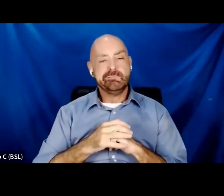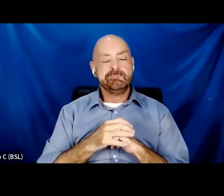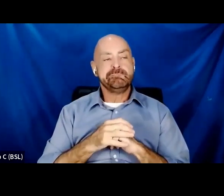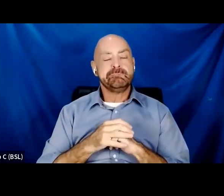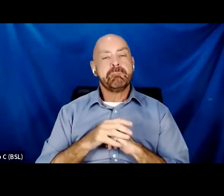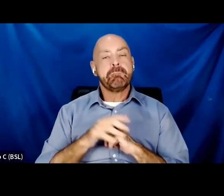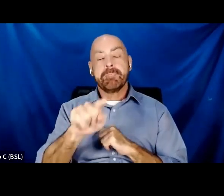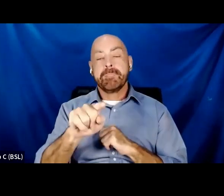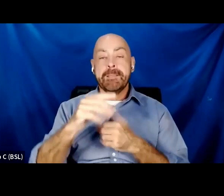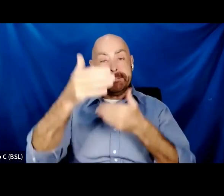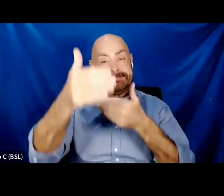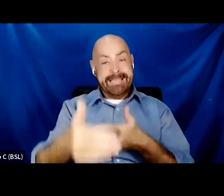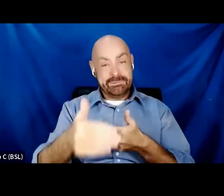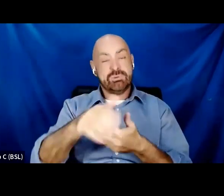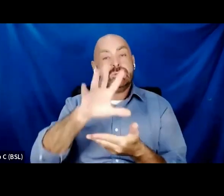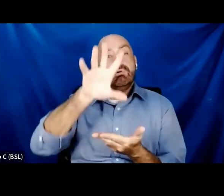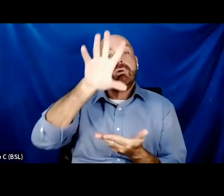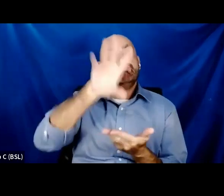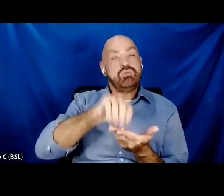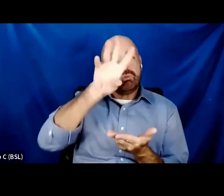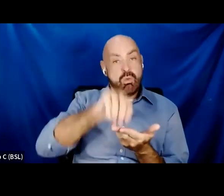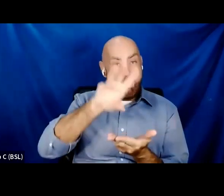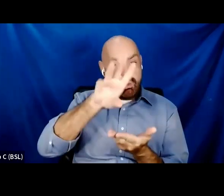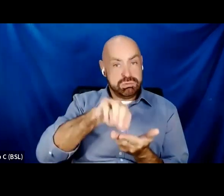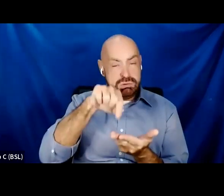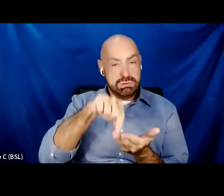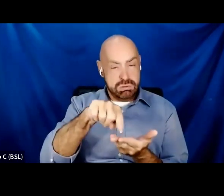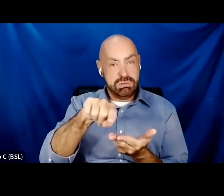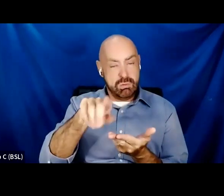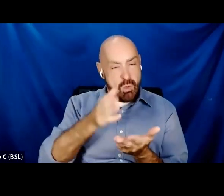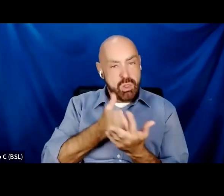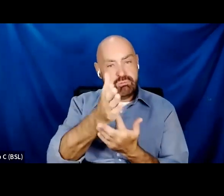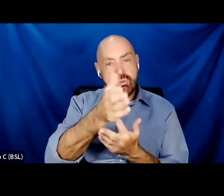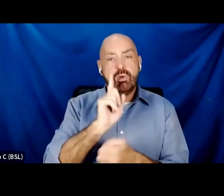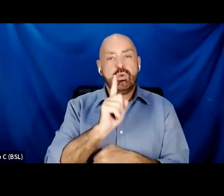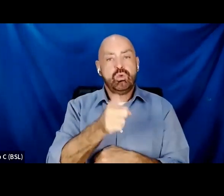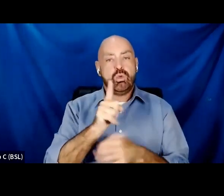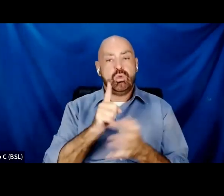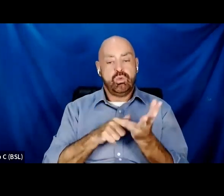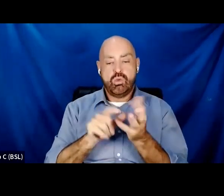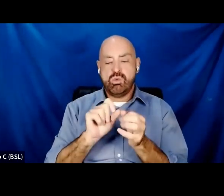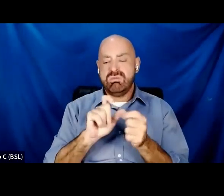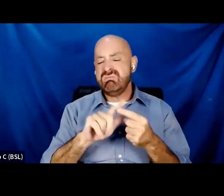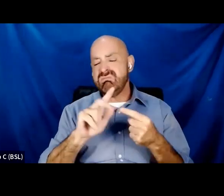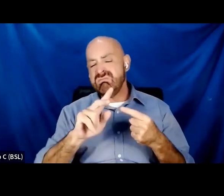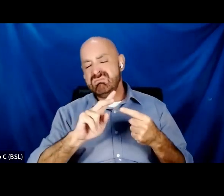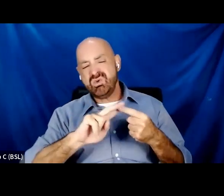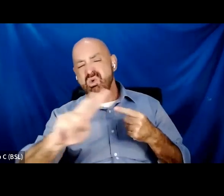be recorded and shared on our YouTube channels in a few weeks' time.